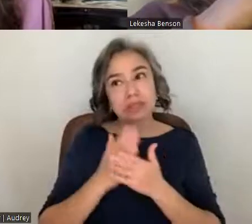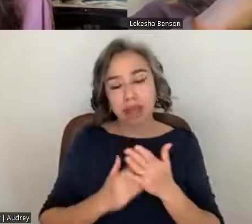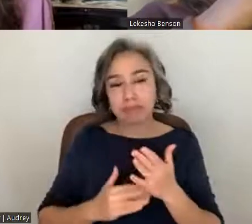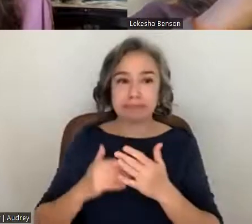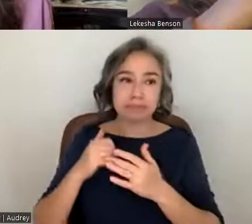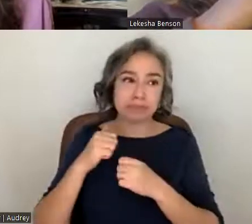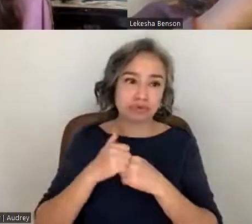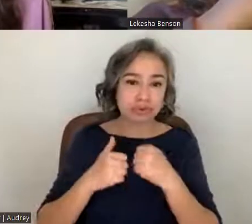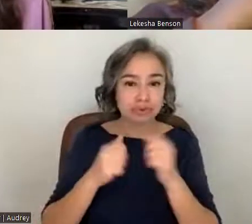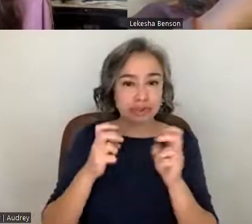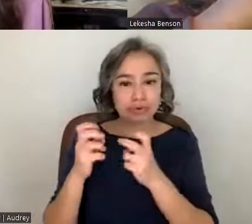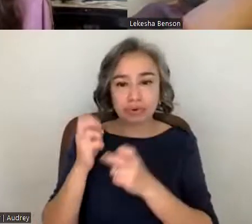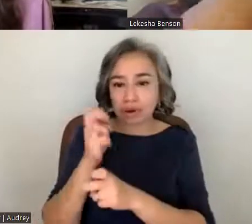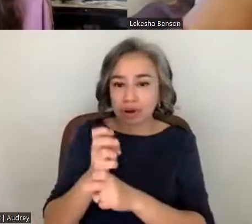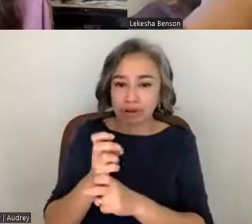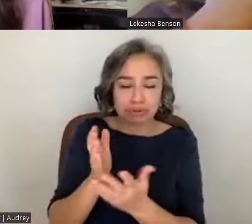as an academic.